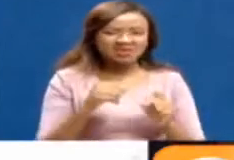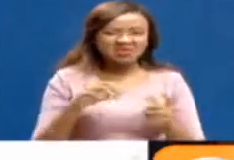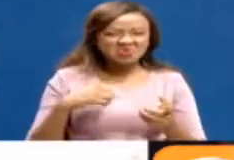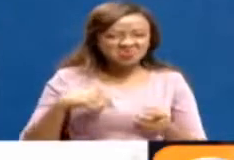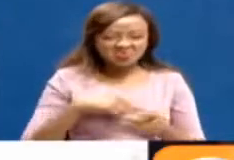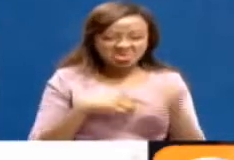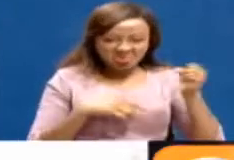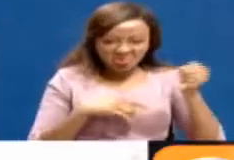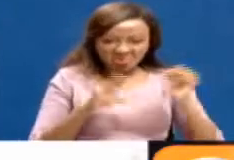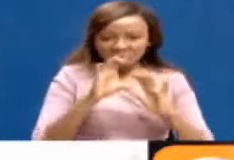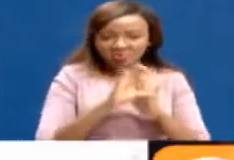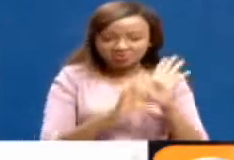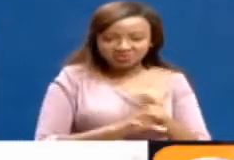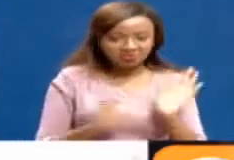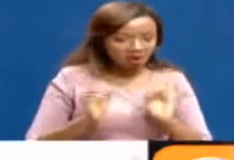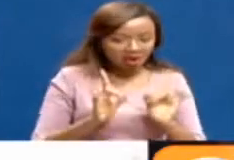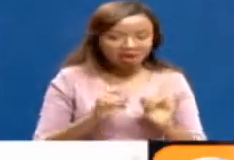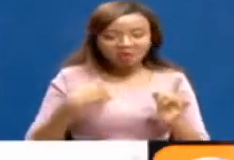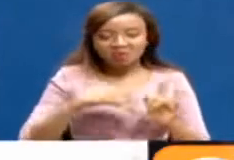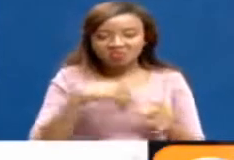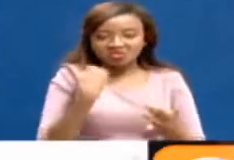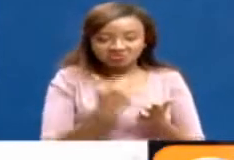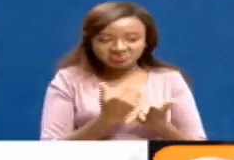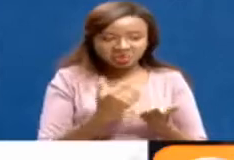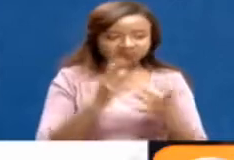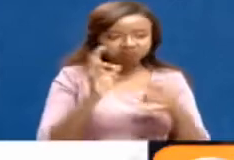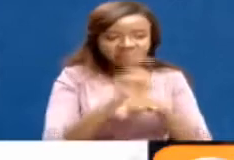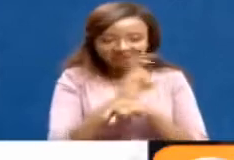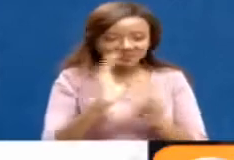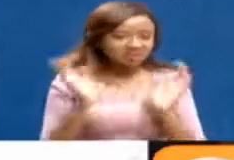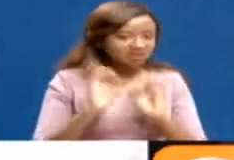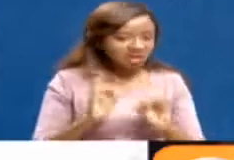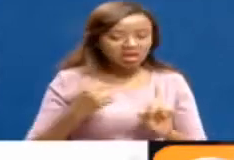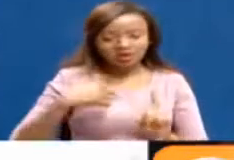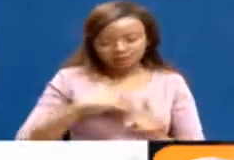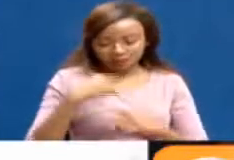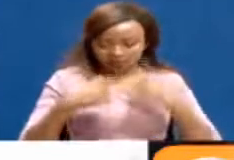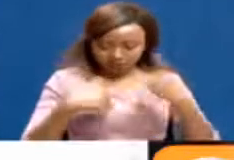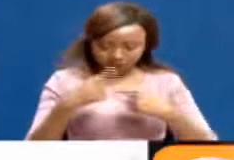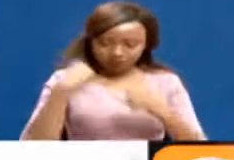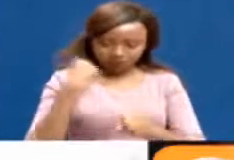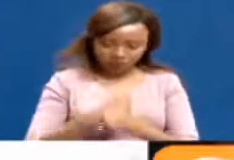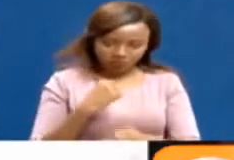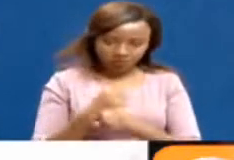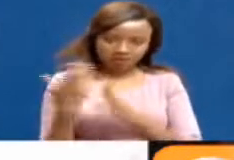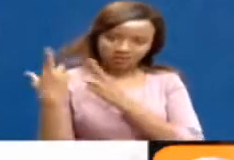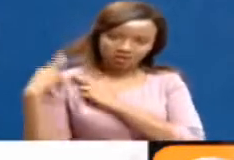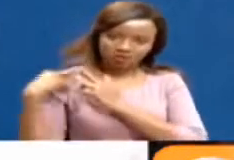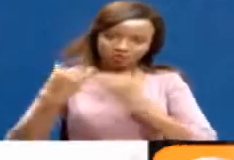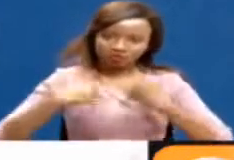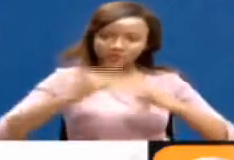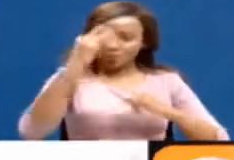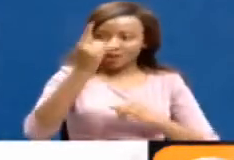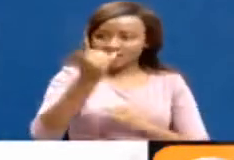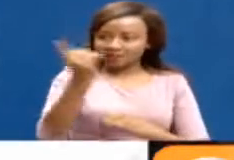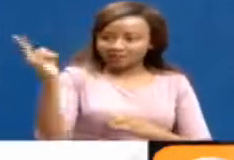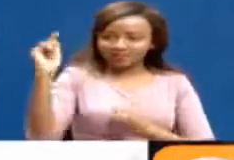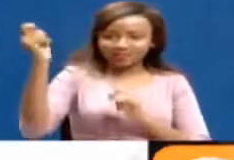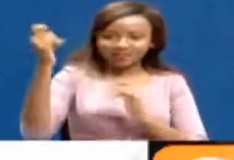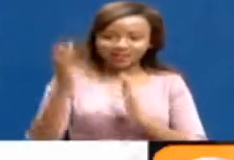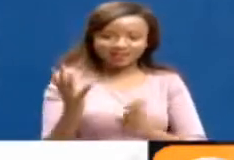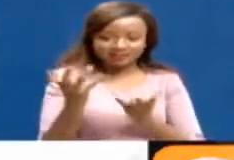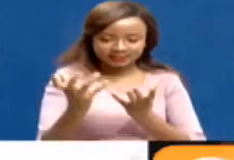the Constitution. We've not suspended oversight. And we must continue to be able to perform those roles because Kenyans need it most